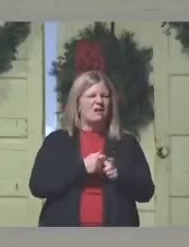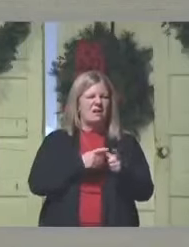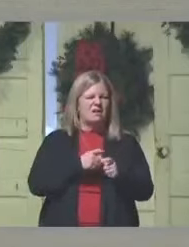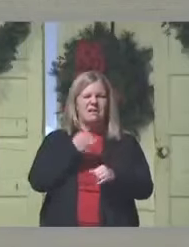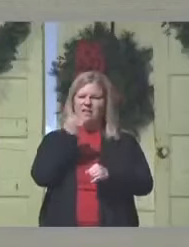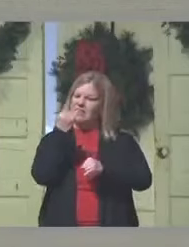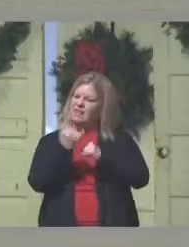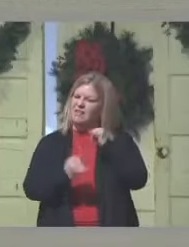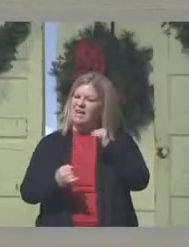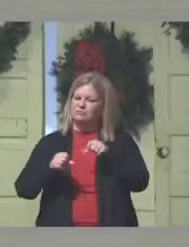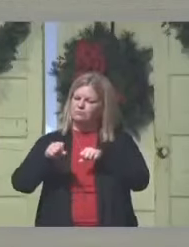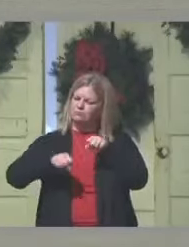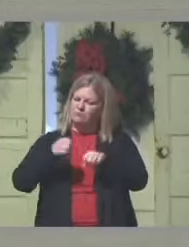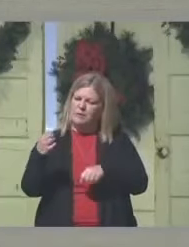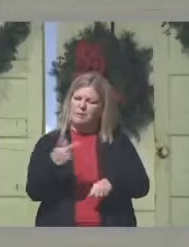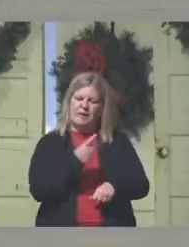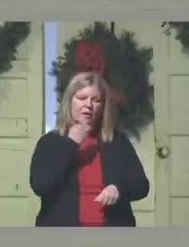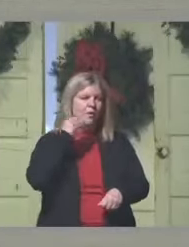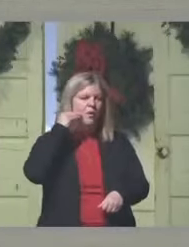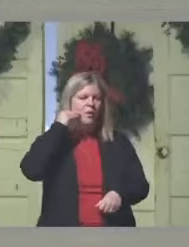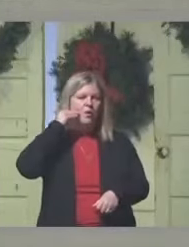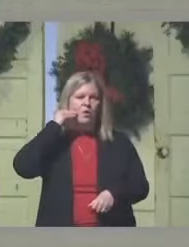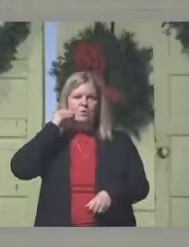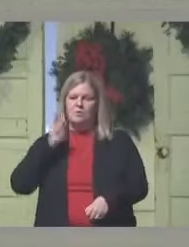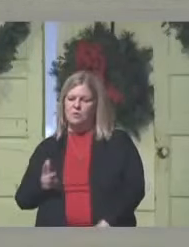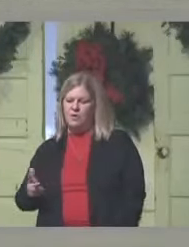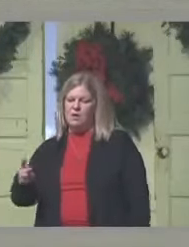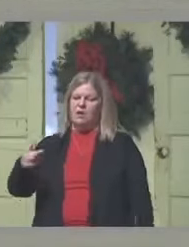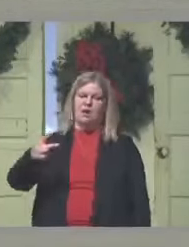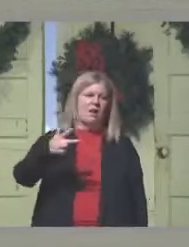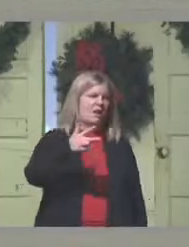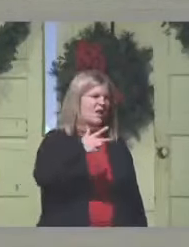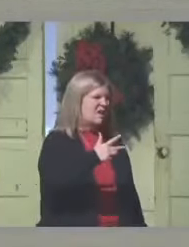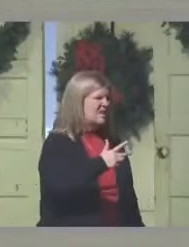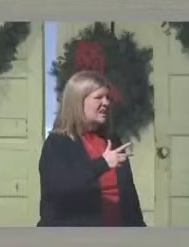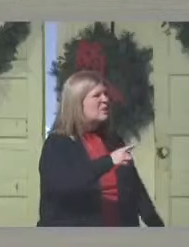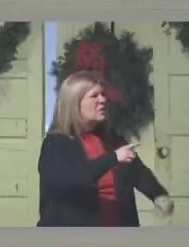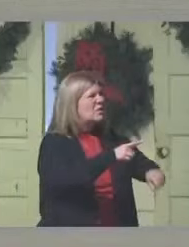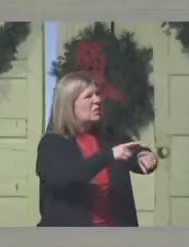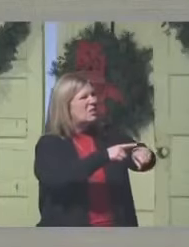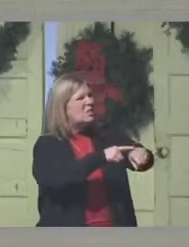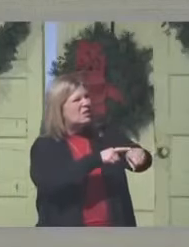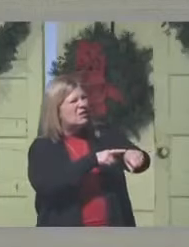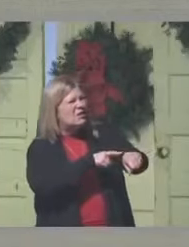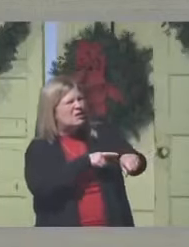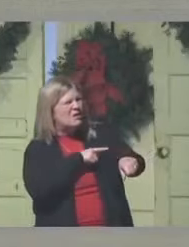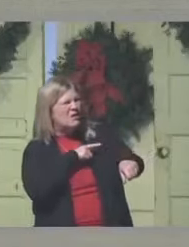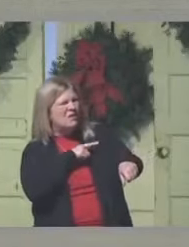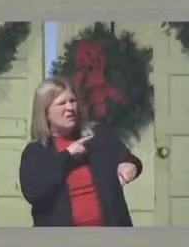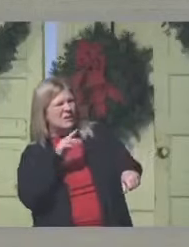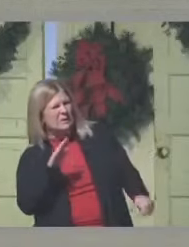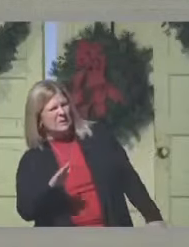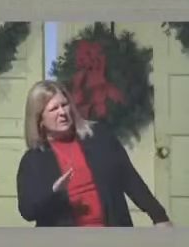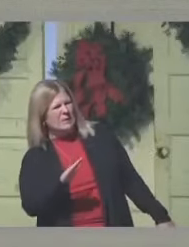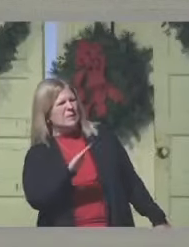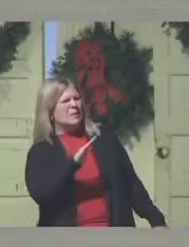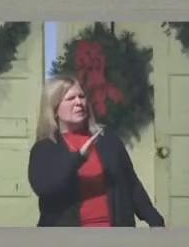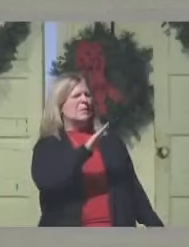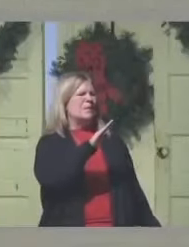final trip back home, we turned the corner and looming before us was kind of a long and somewhat at the end steep